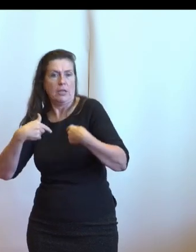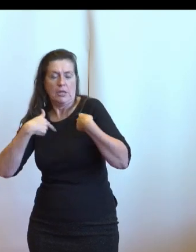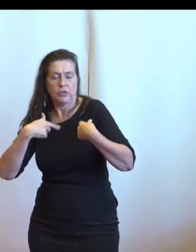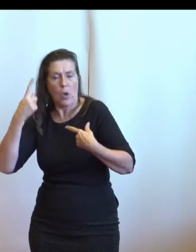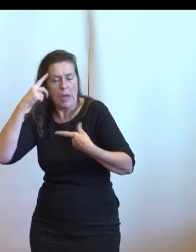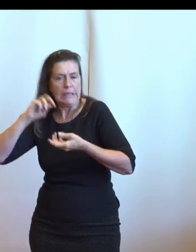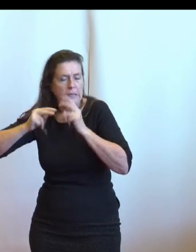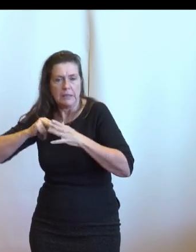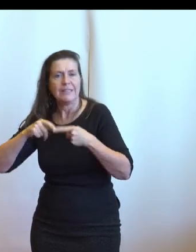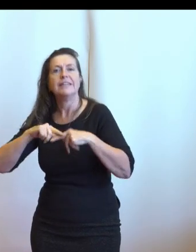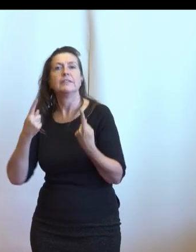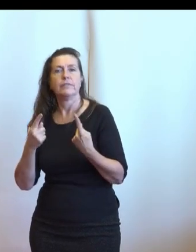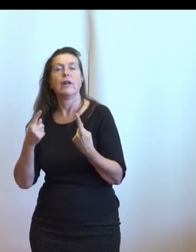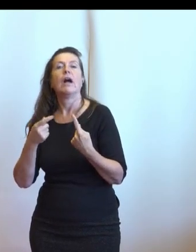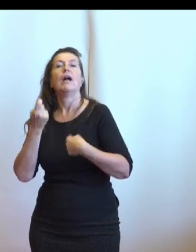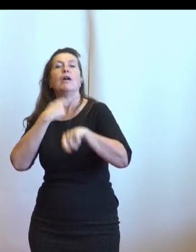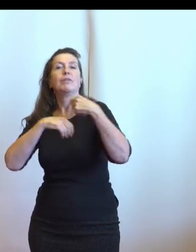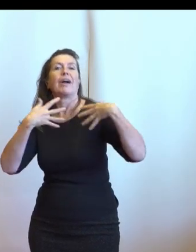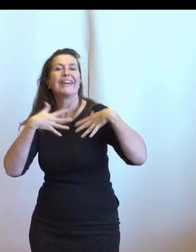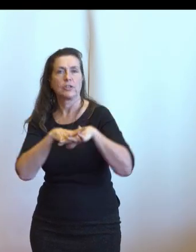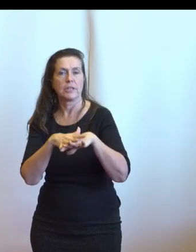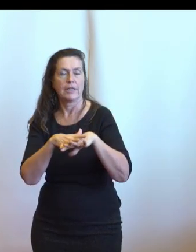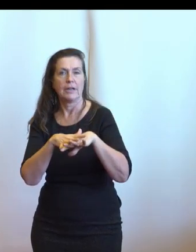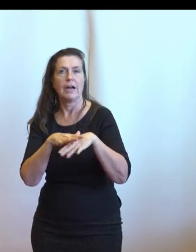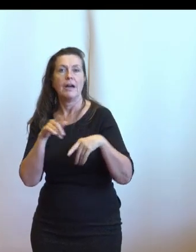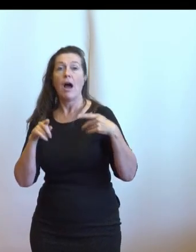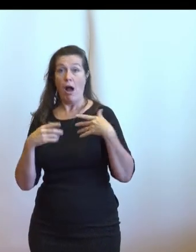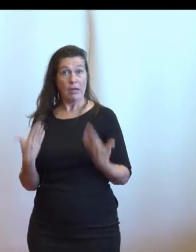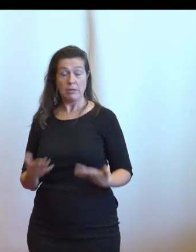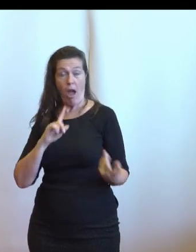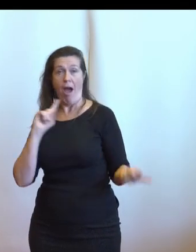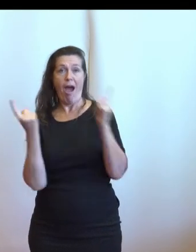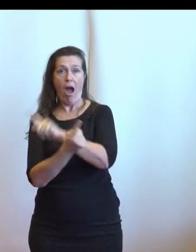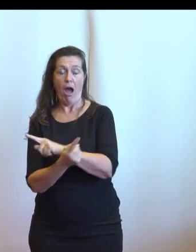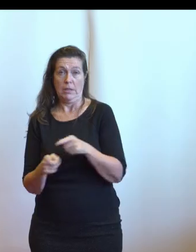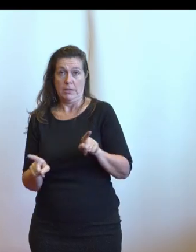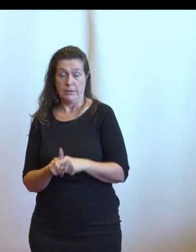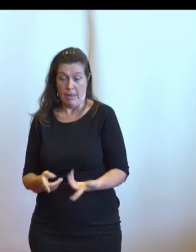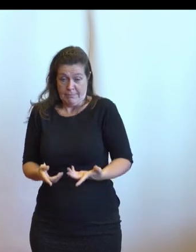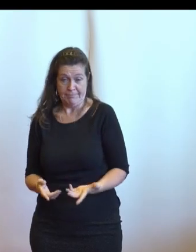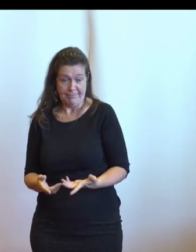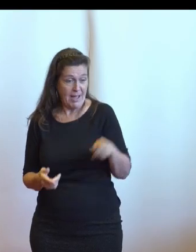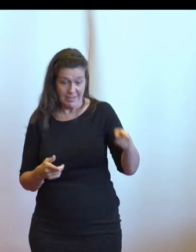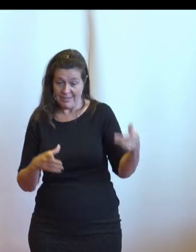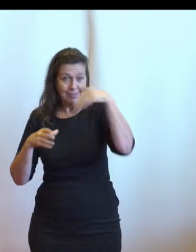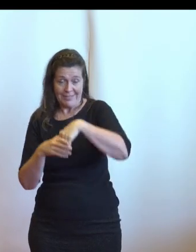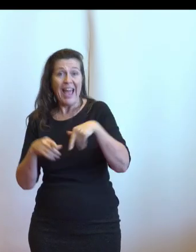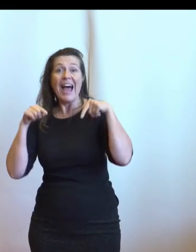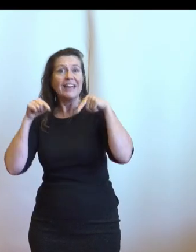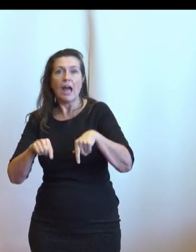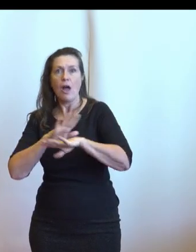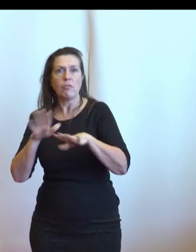that we are becoming integrated, and it is seen as something that is part of a business as usual process rather than something that is an